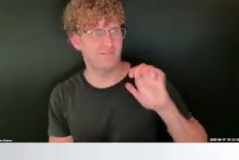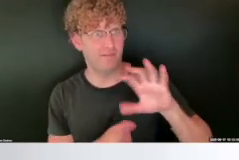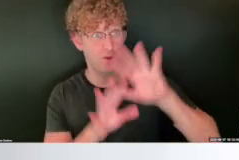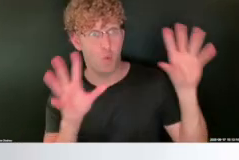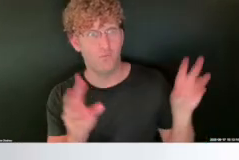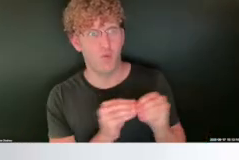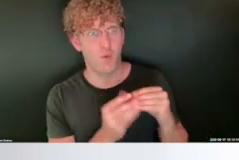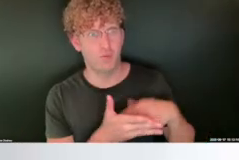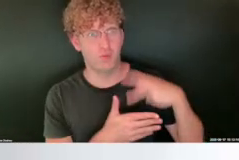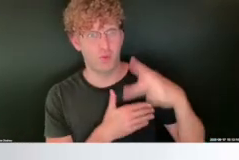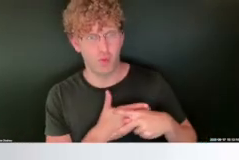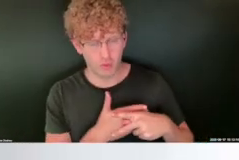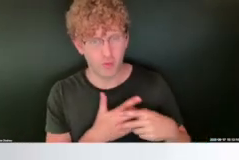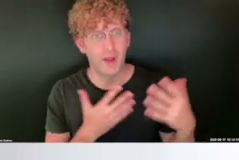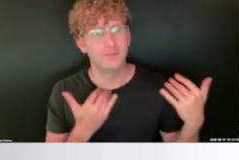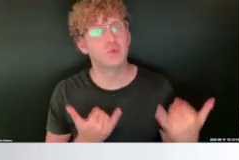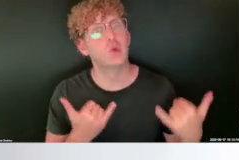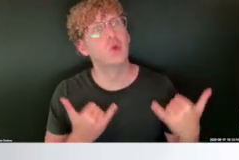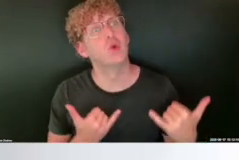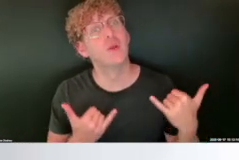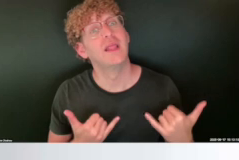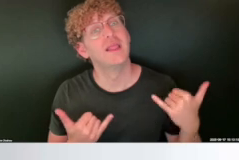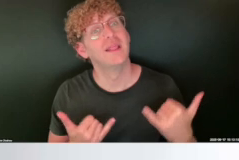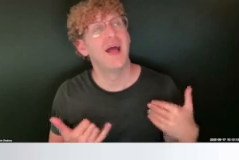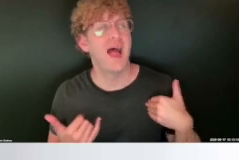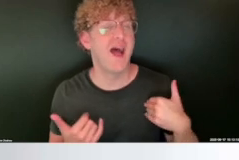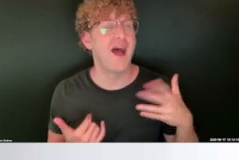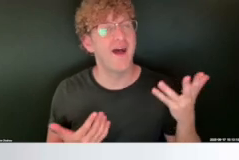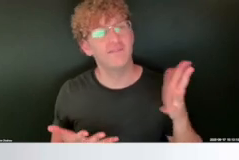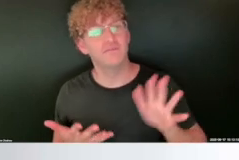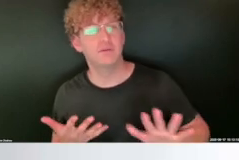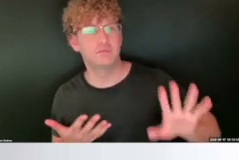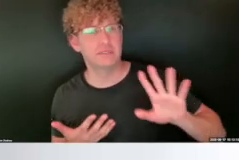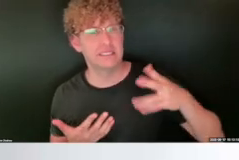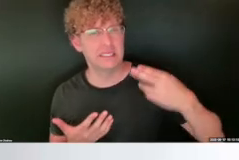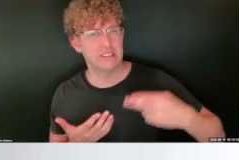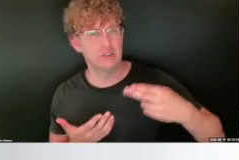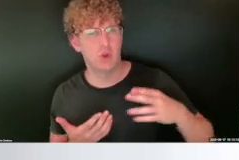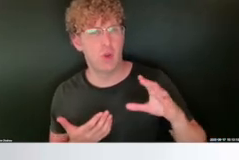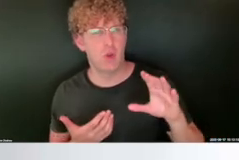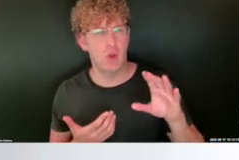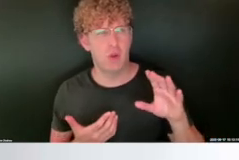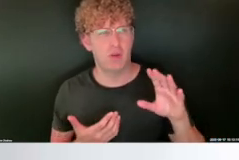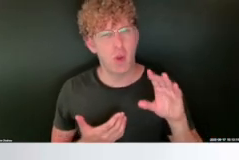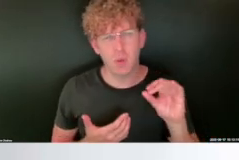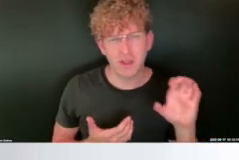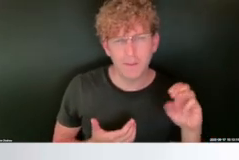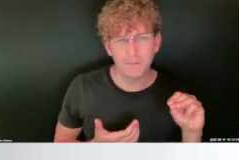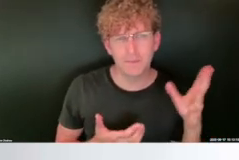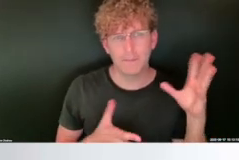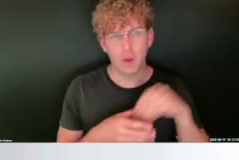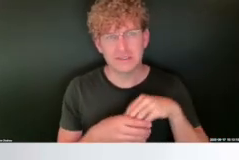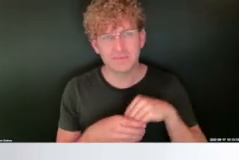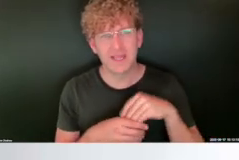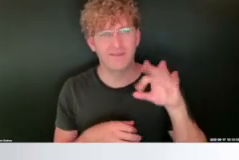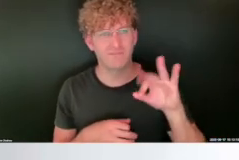And so currently you only have in history 5 OEMs that participated in fuel cell. And to date, we have